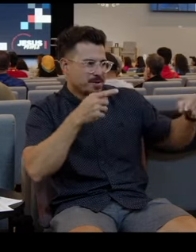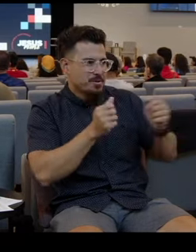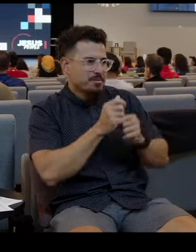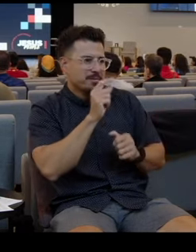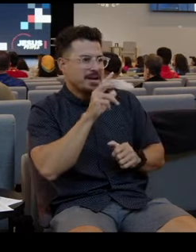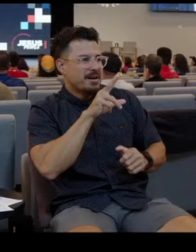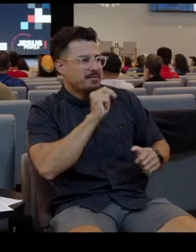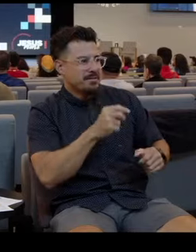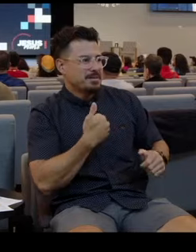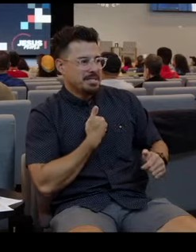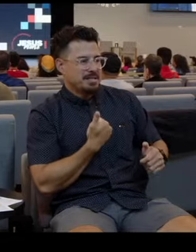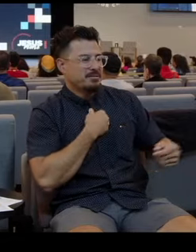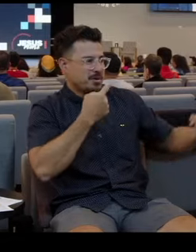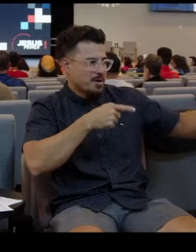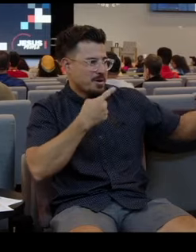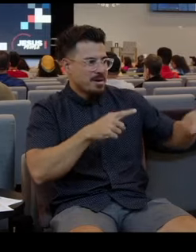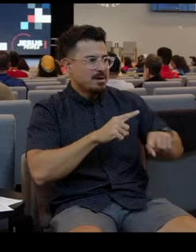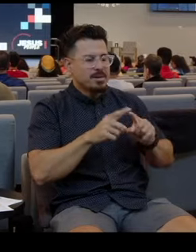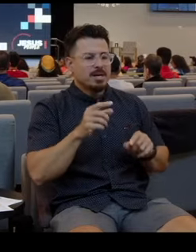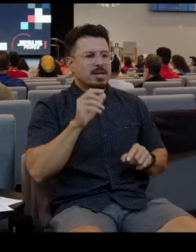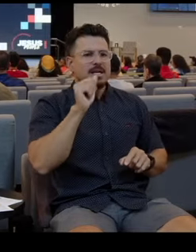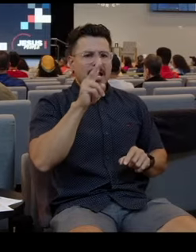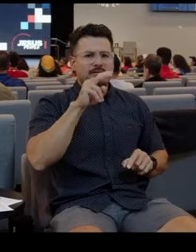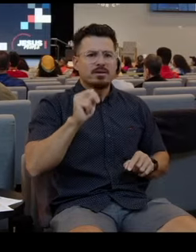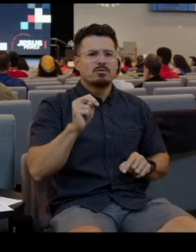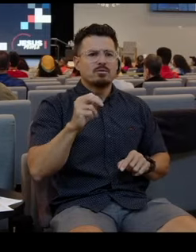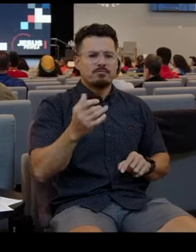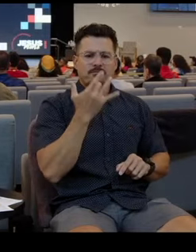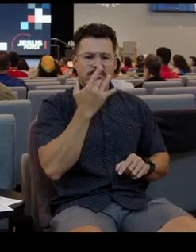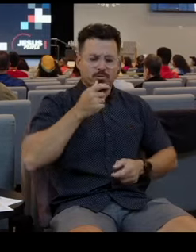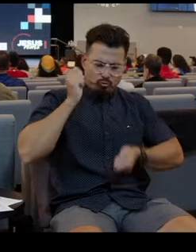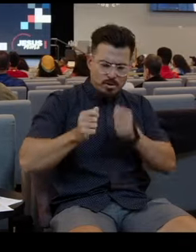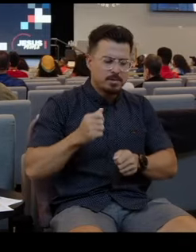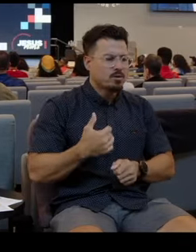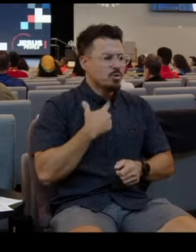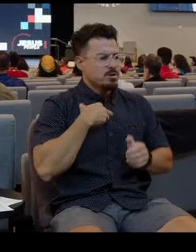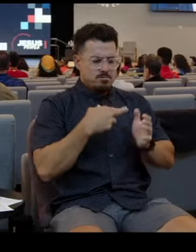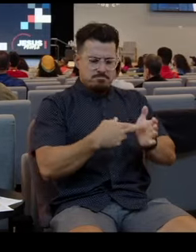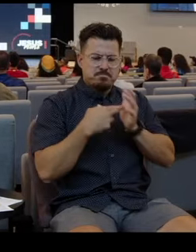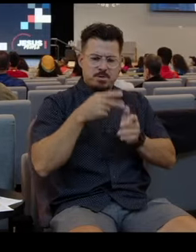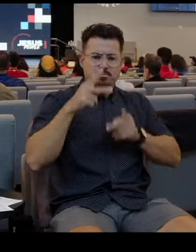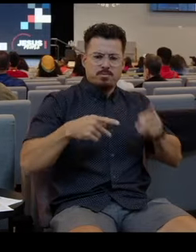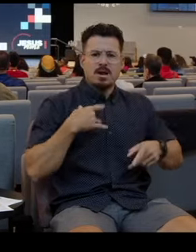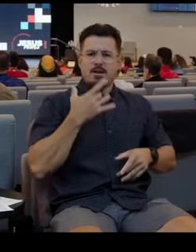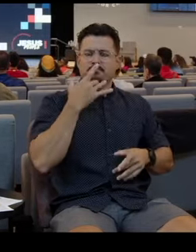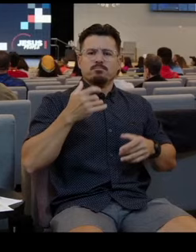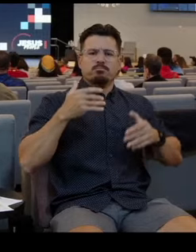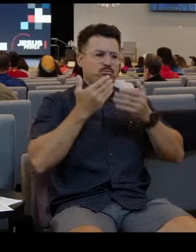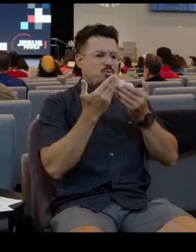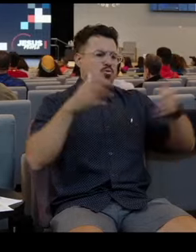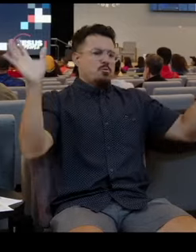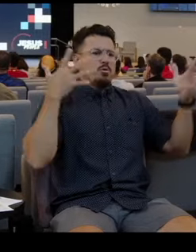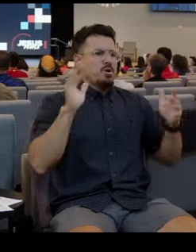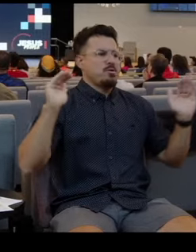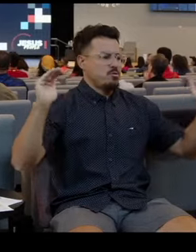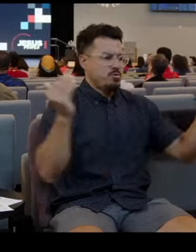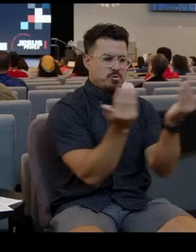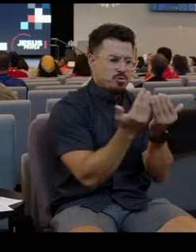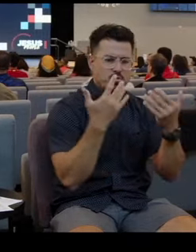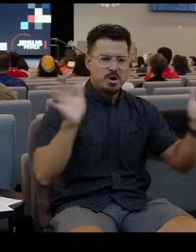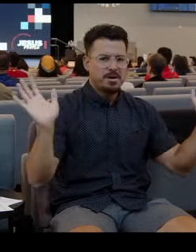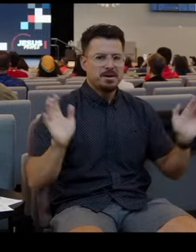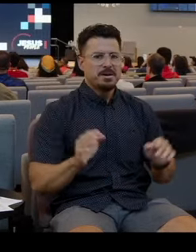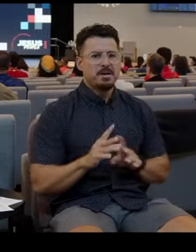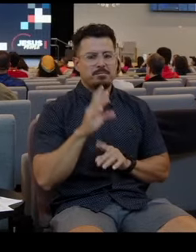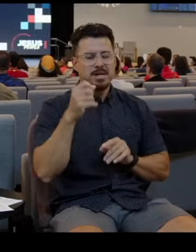And, but I'm going to say, I know what he was doing. He was representing his people. I get it. He works with these musicians. He was just representing. But I want you to see it from